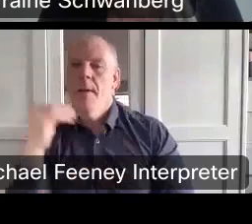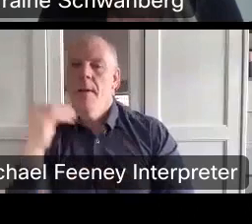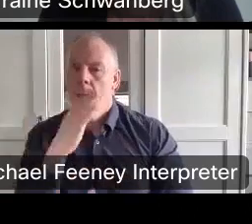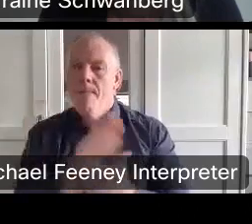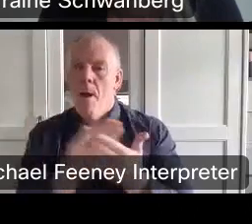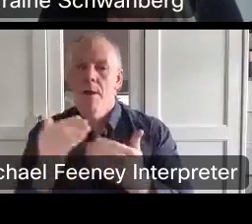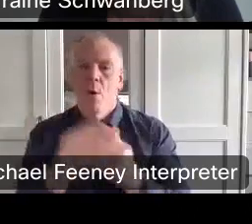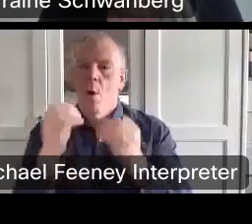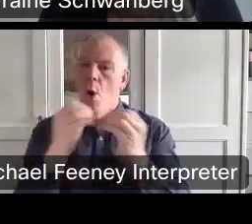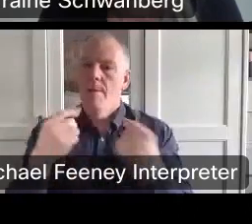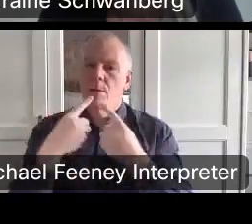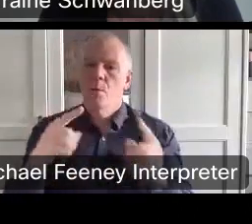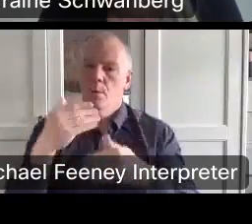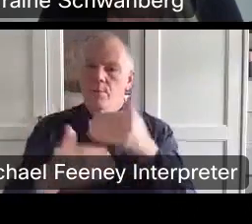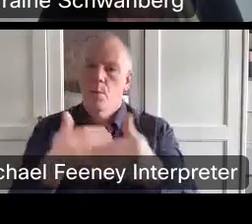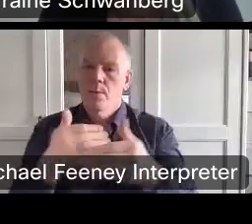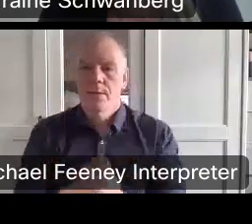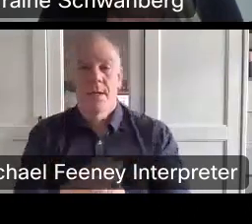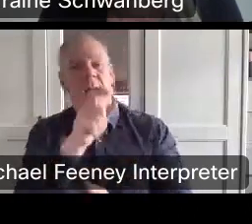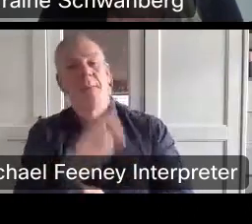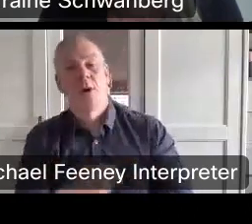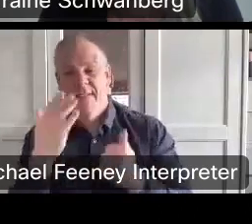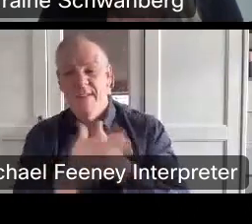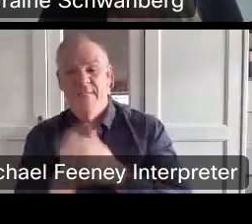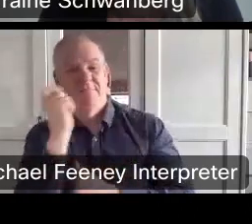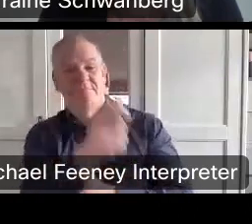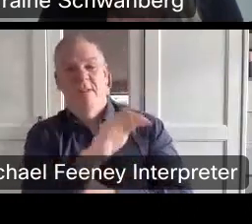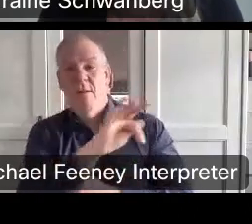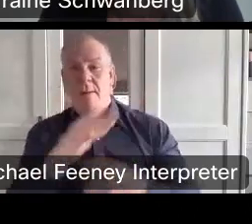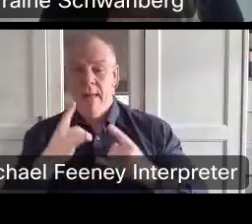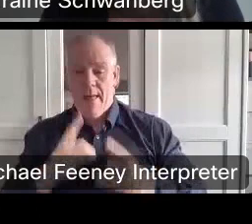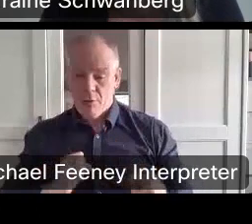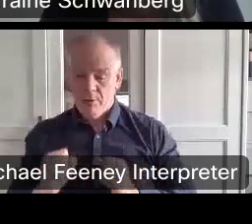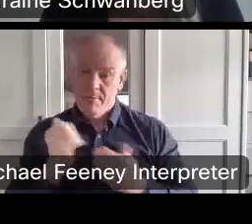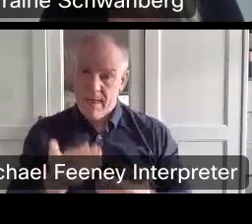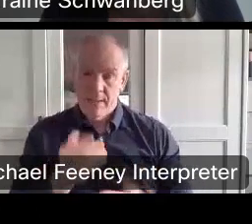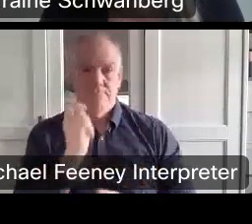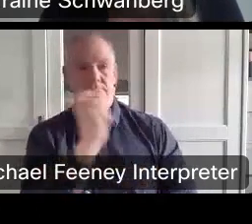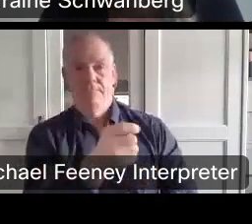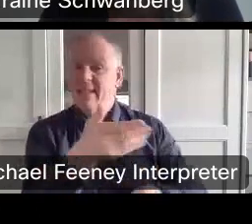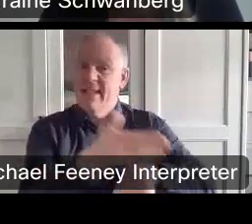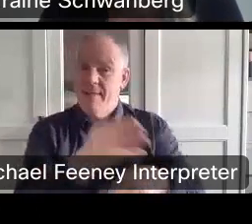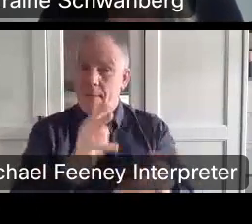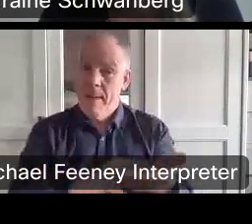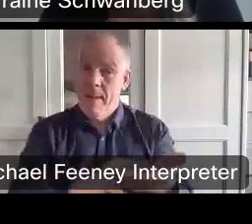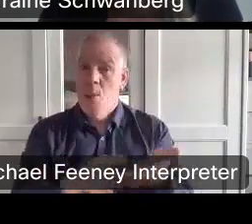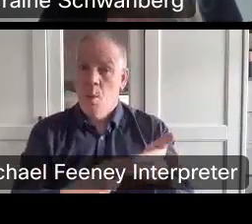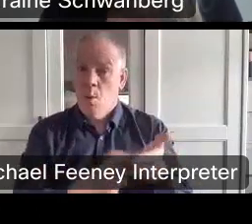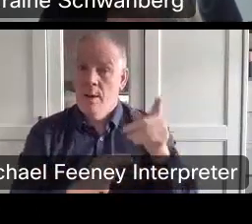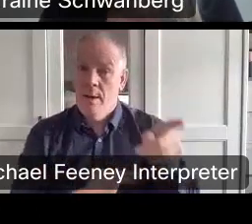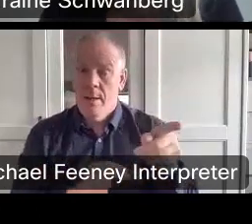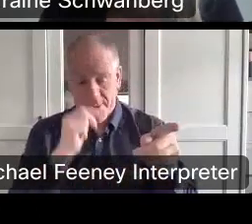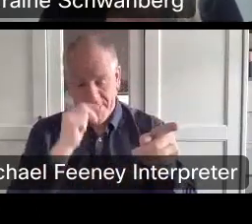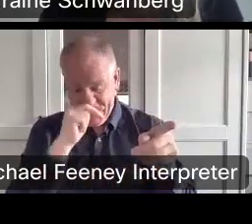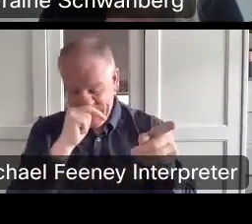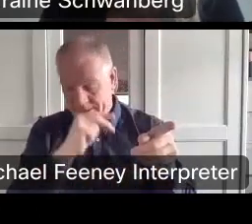process. So that is somebody who is assigned by the health service provider. So it would be an employee of the health service